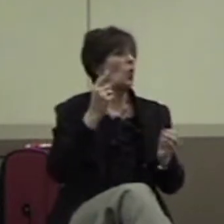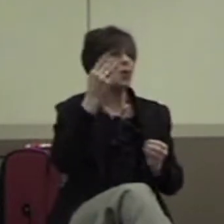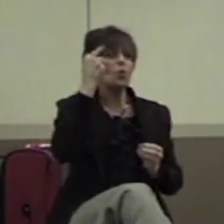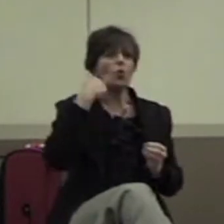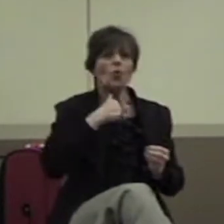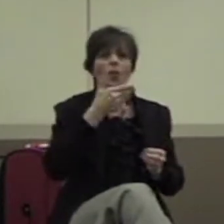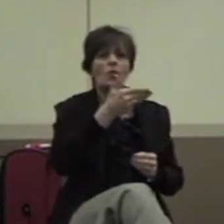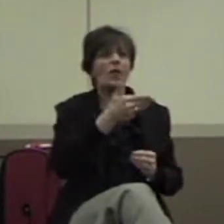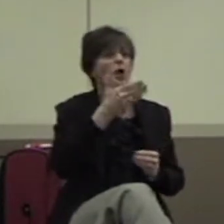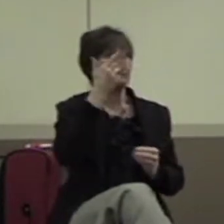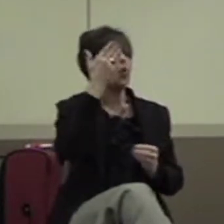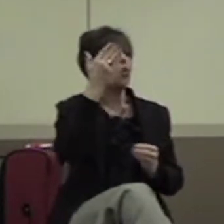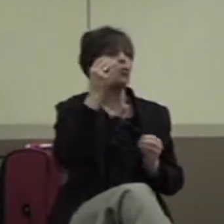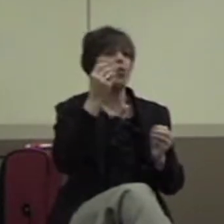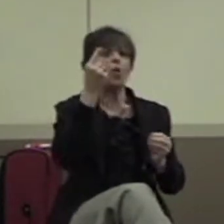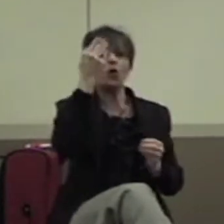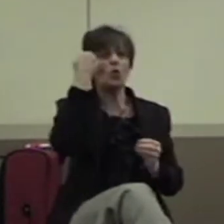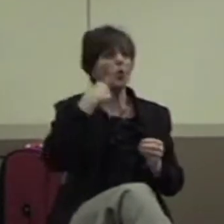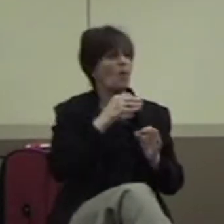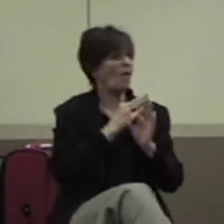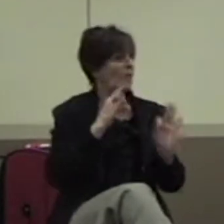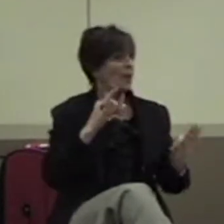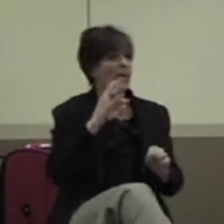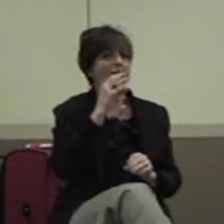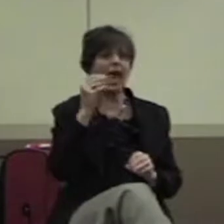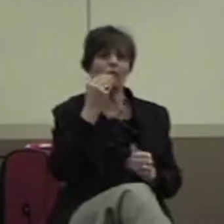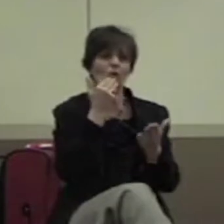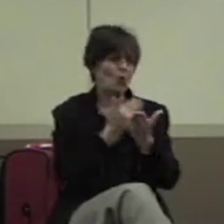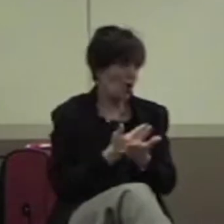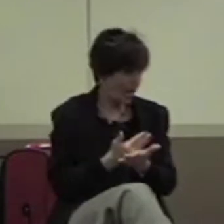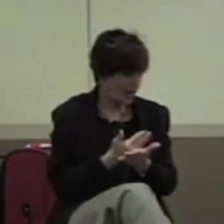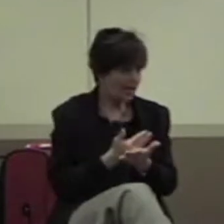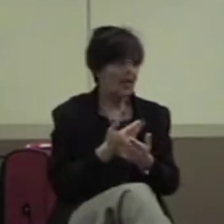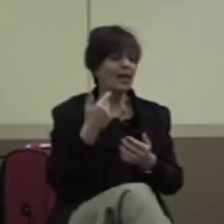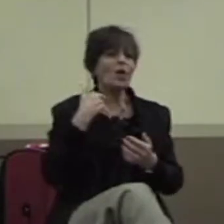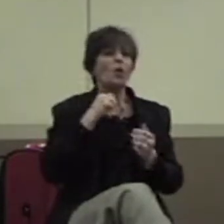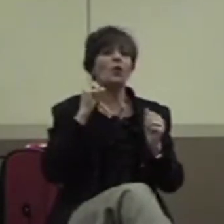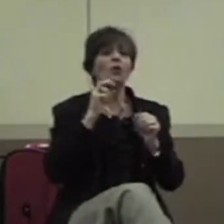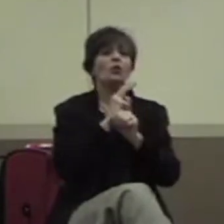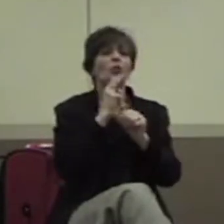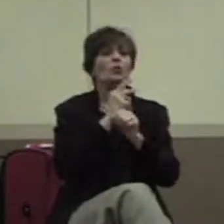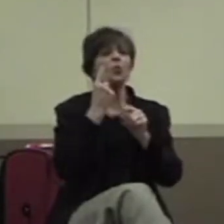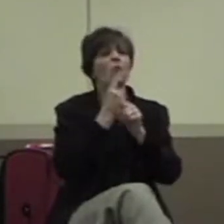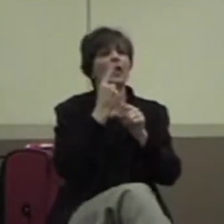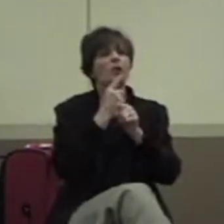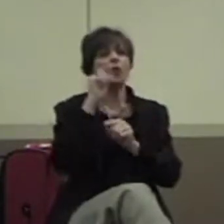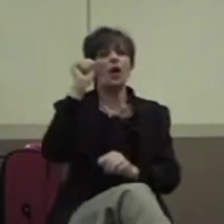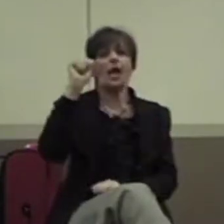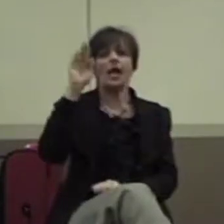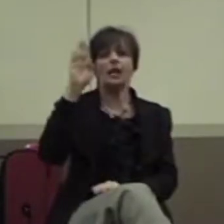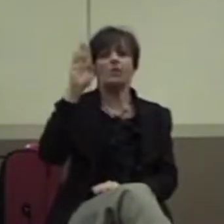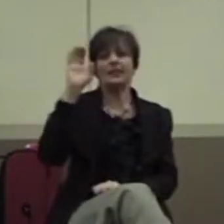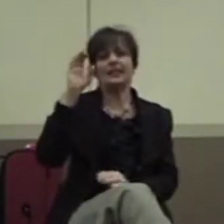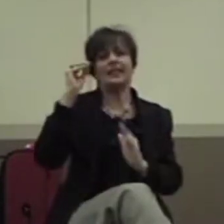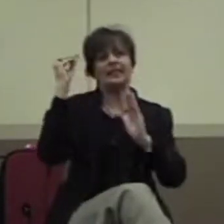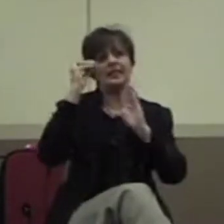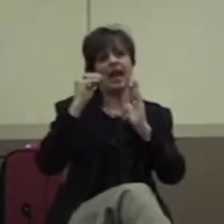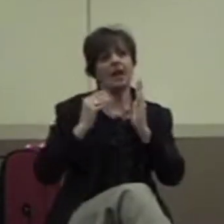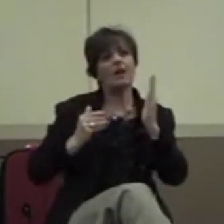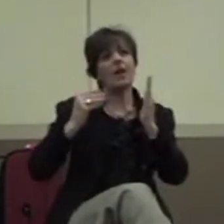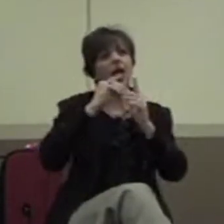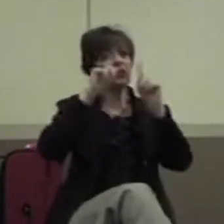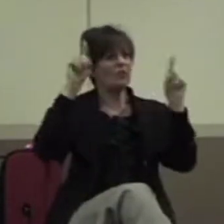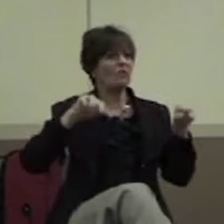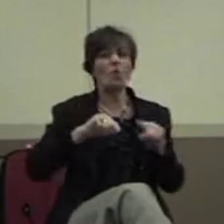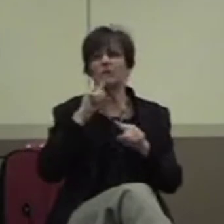knew we were there, nobody knew we were free, and nobody knew we were good. So we could use regular ABC data collection forms. That